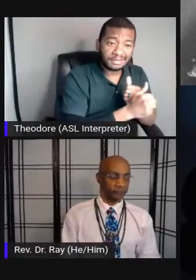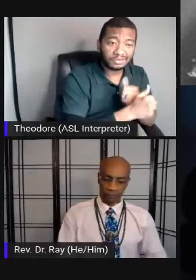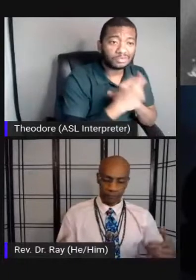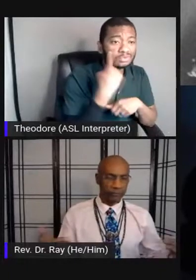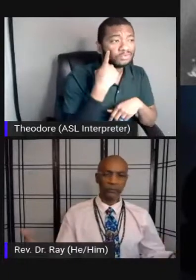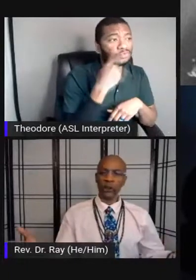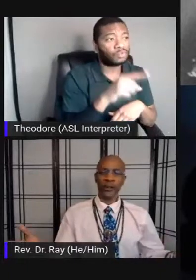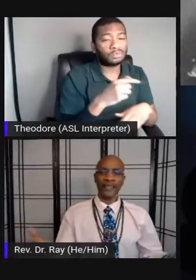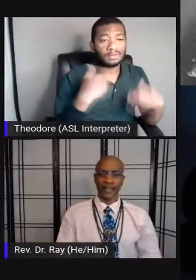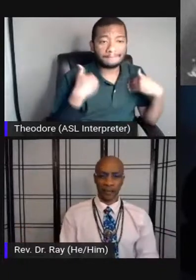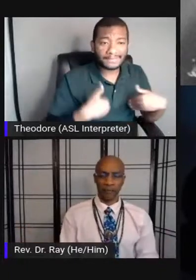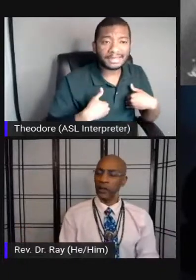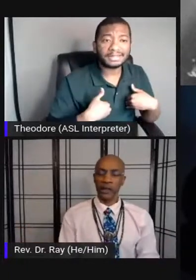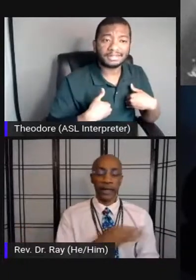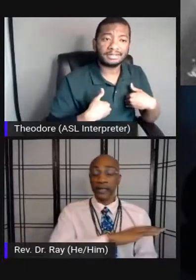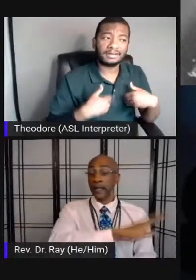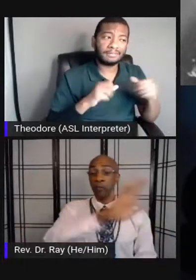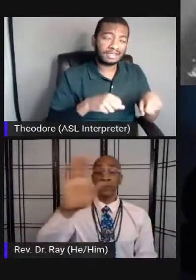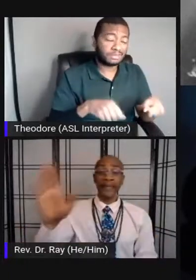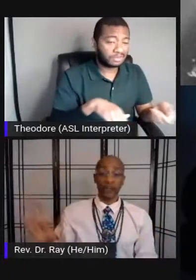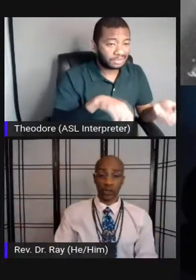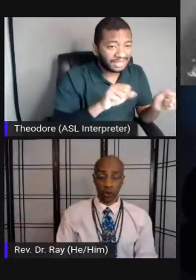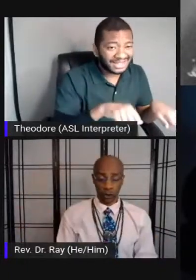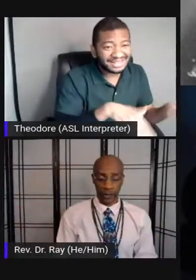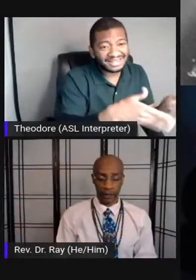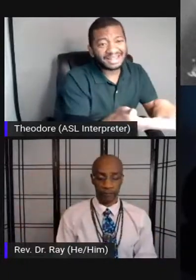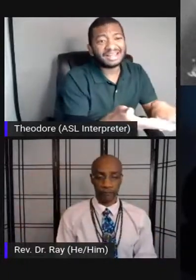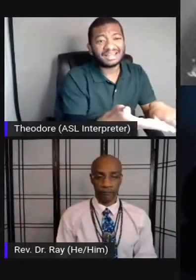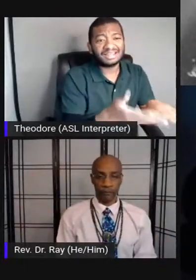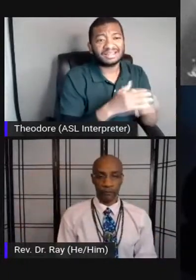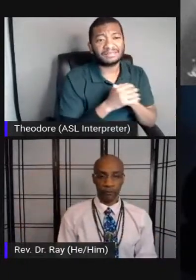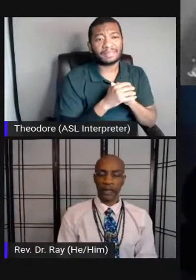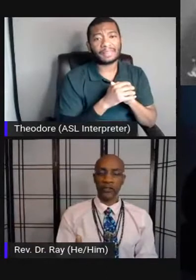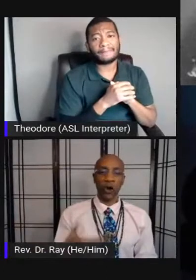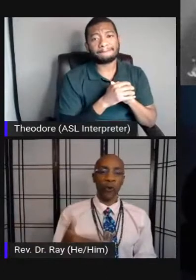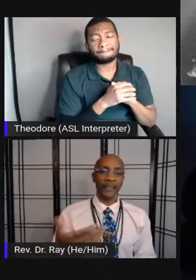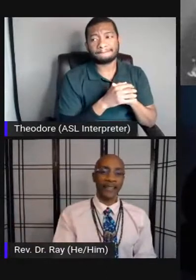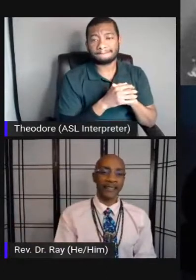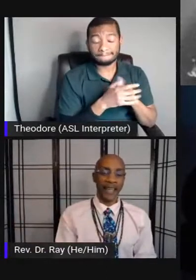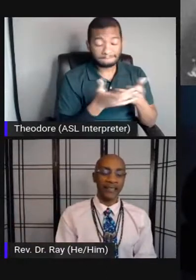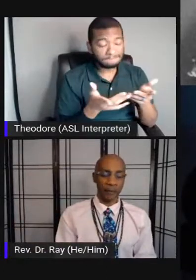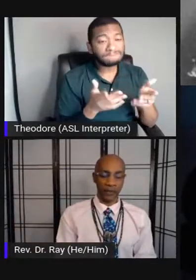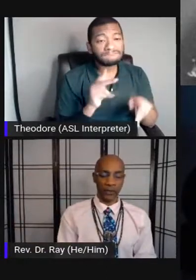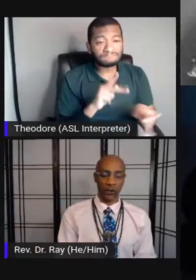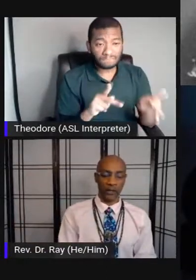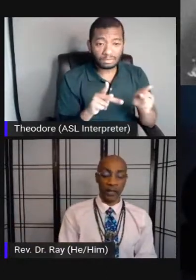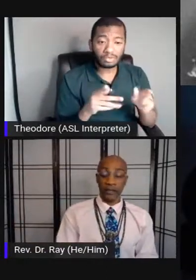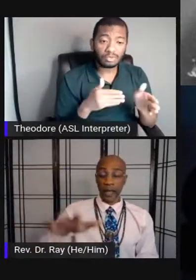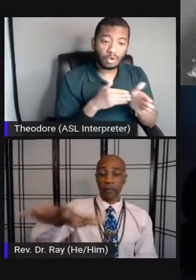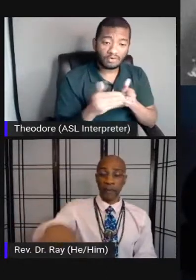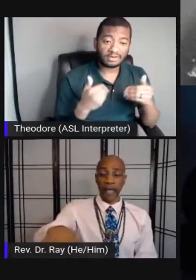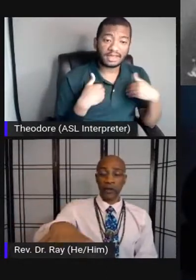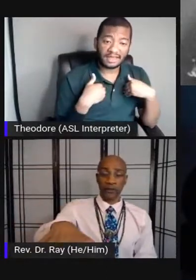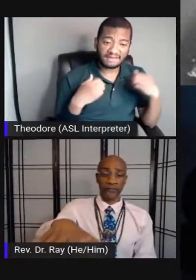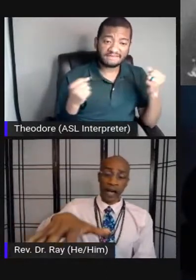of criticism, that is a complete story because no one can say something to us. See,